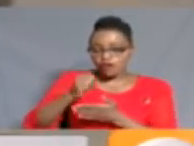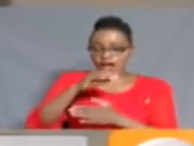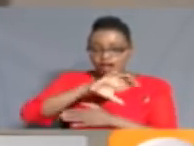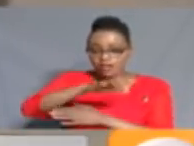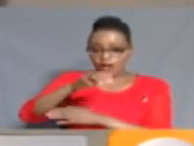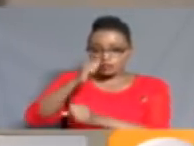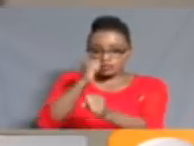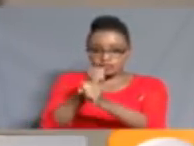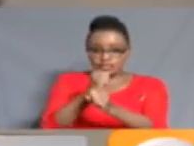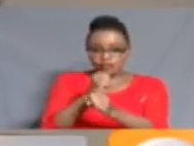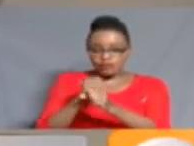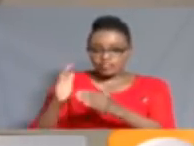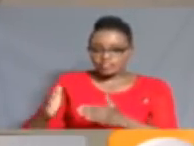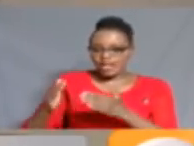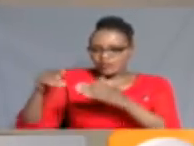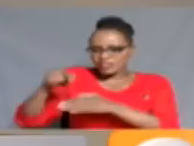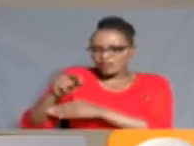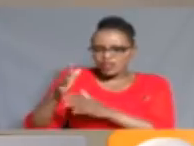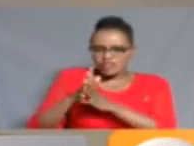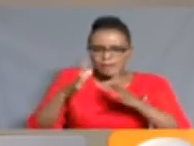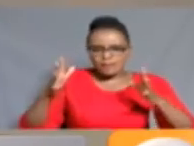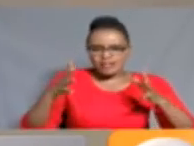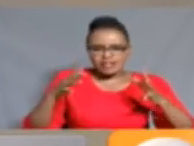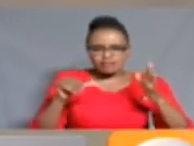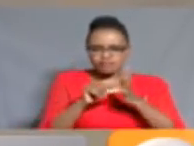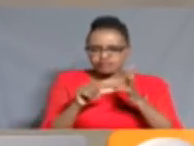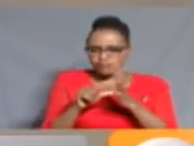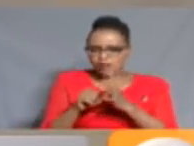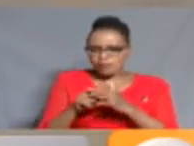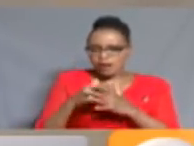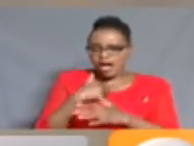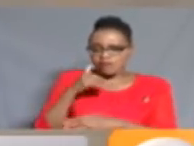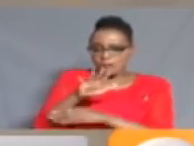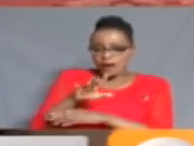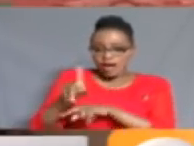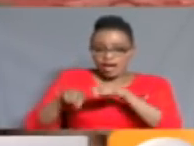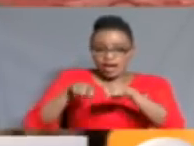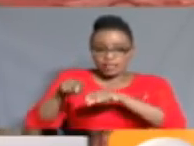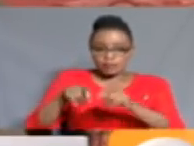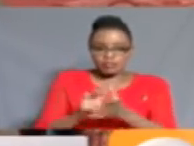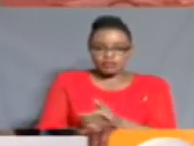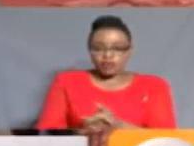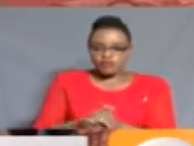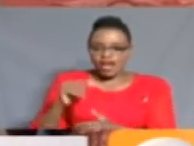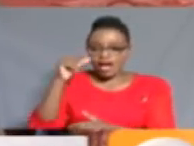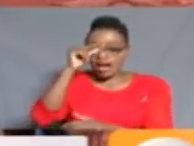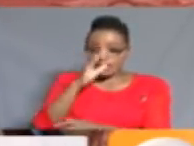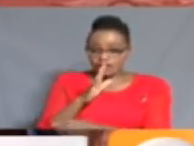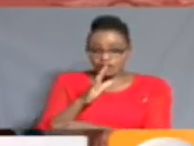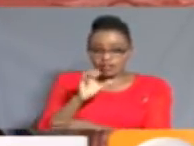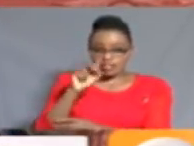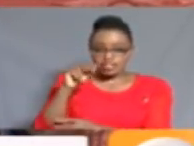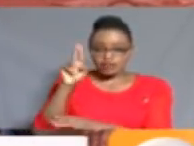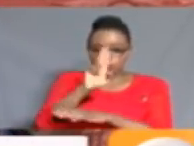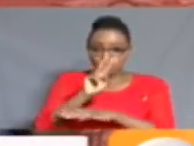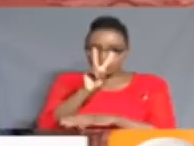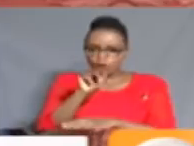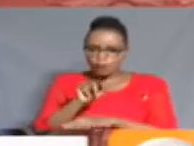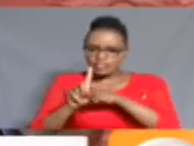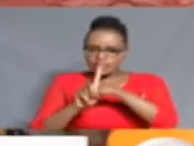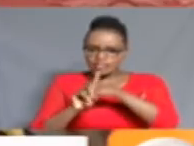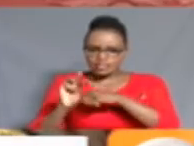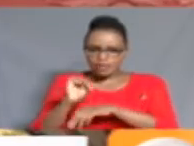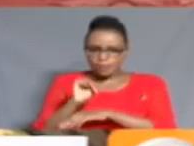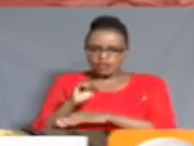staff as sacrificial lambs in mega scandals facing his administration. Governor Sang used 2.6 million to